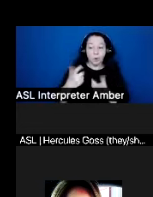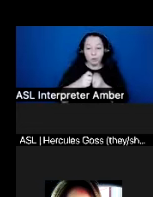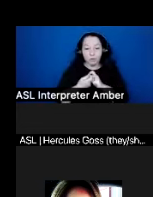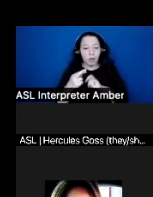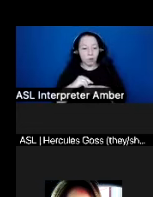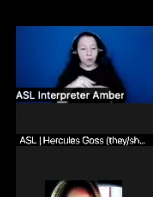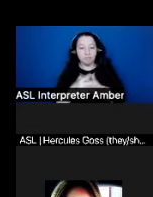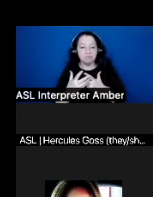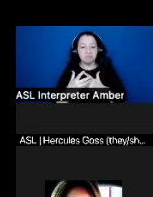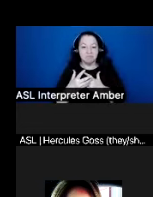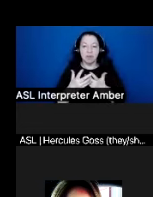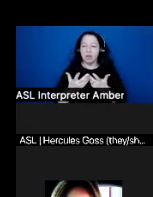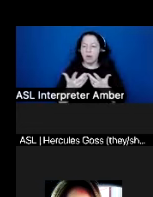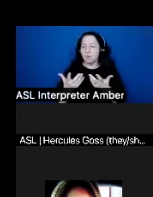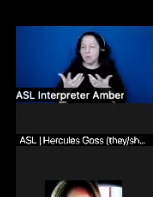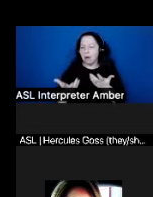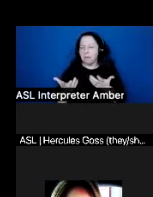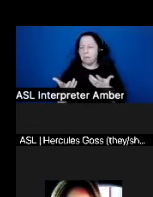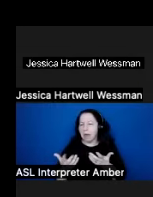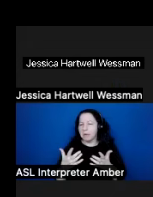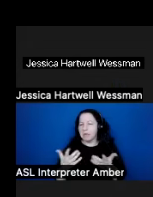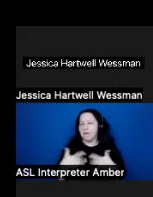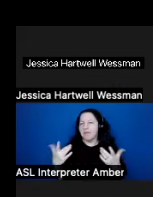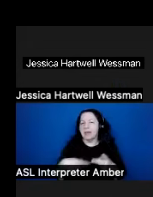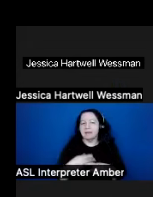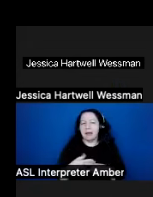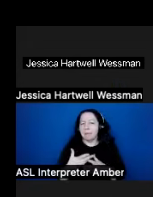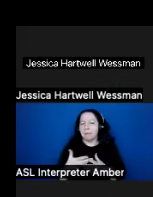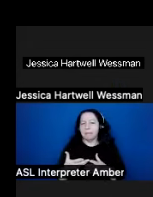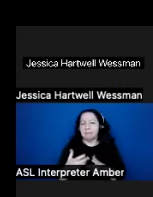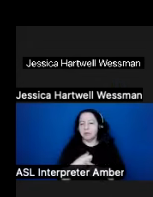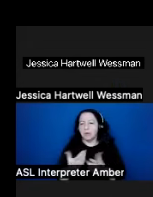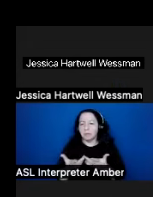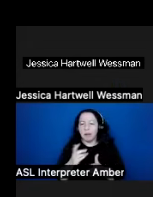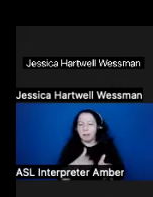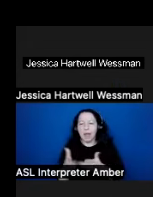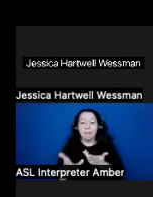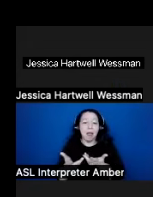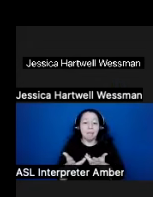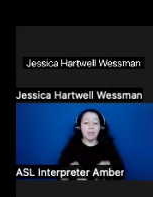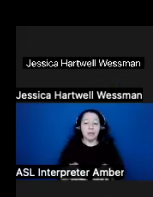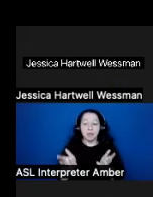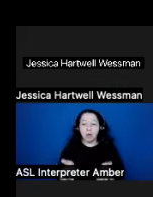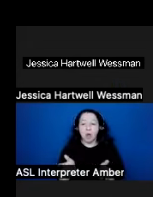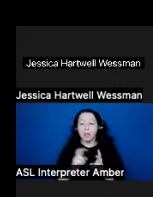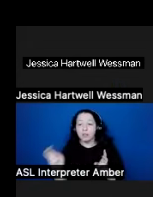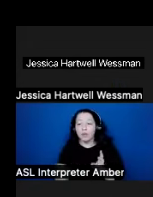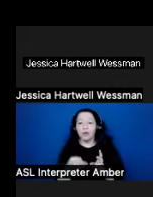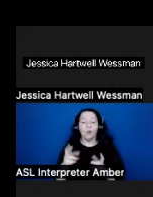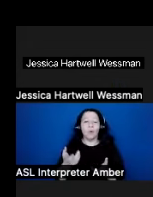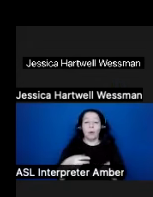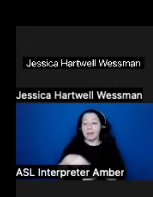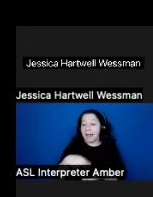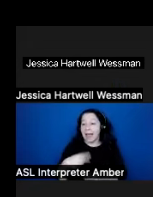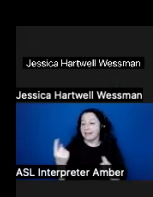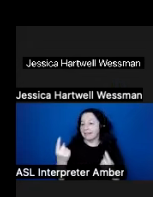what might we have as like an event? Is that like a talking circle or a dance or something